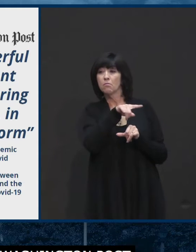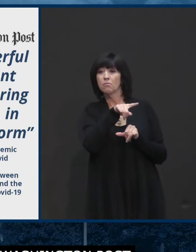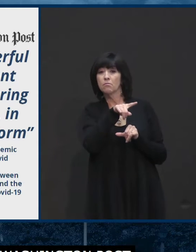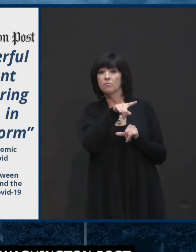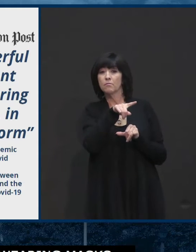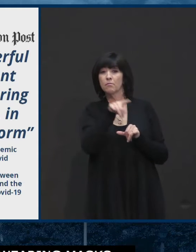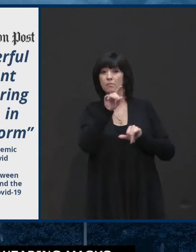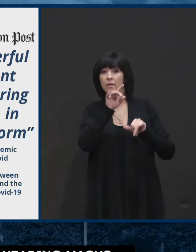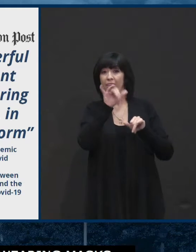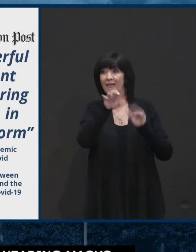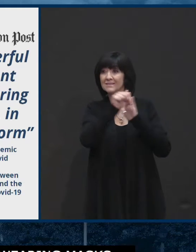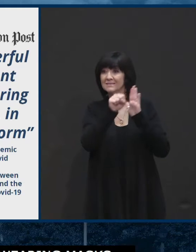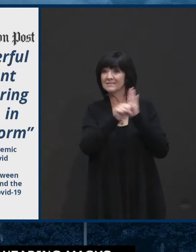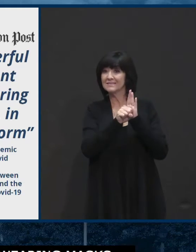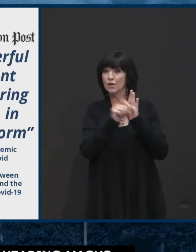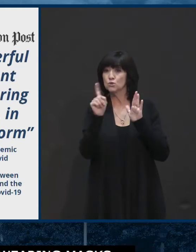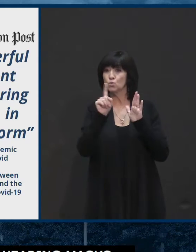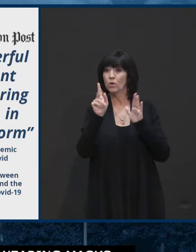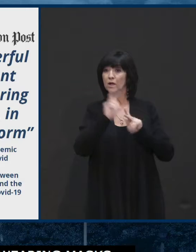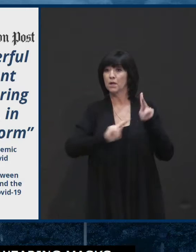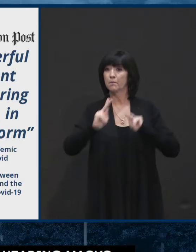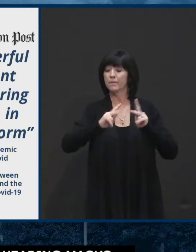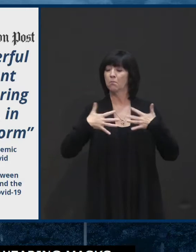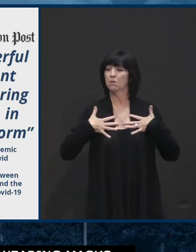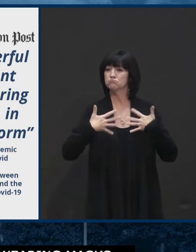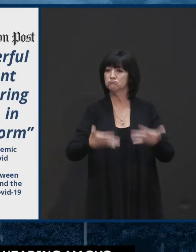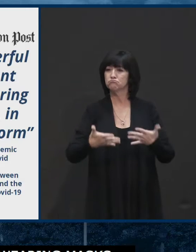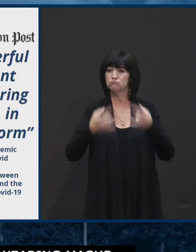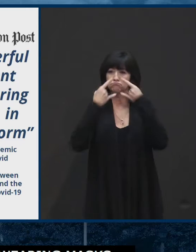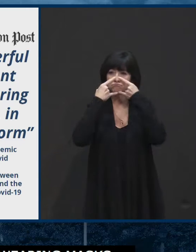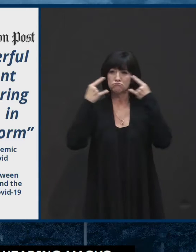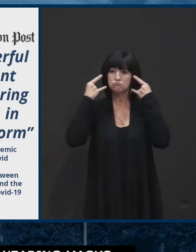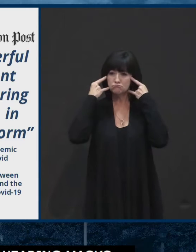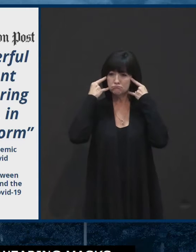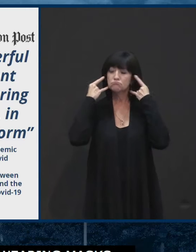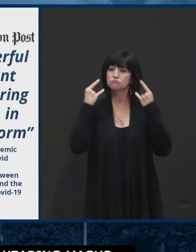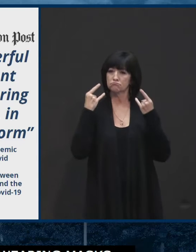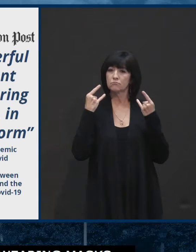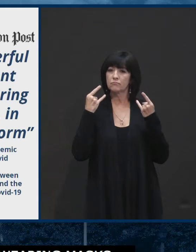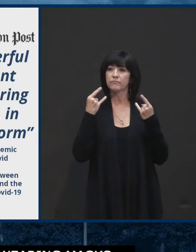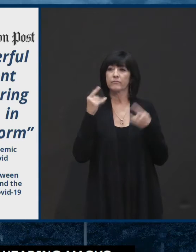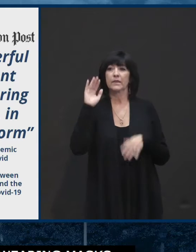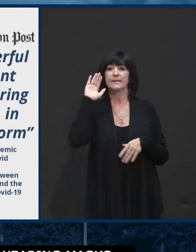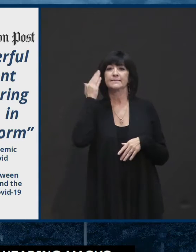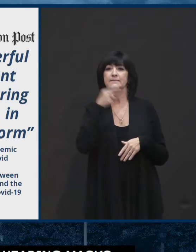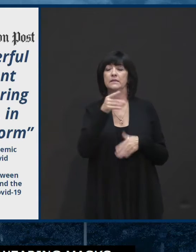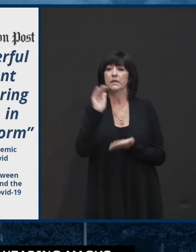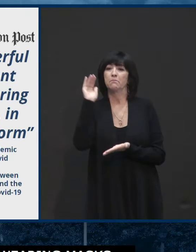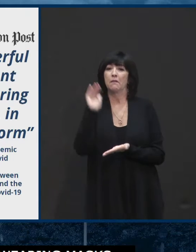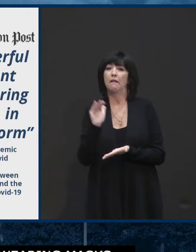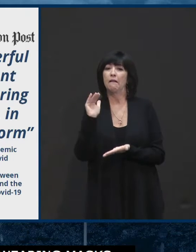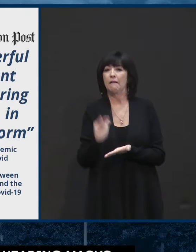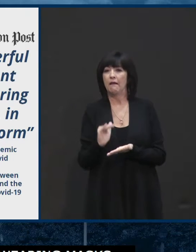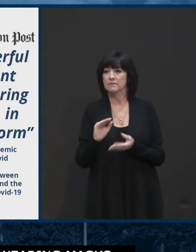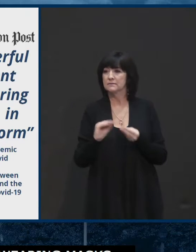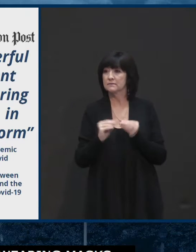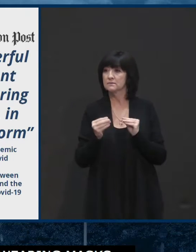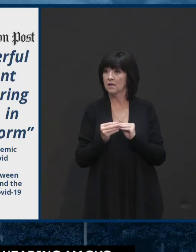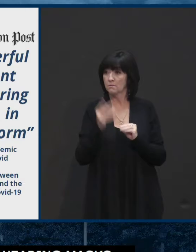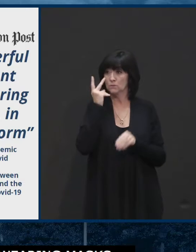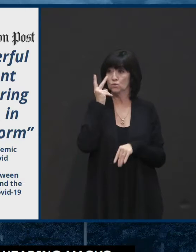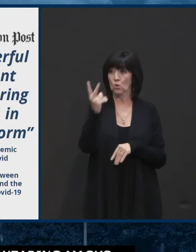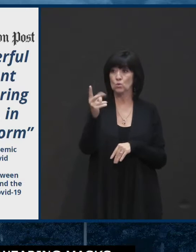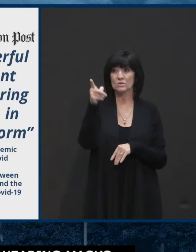people who know someone with COVID, a lower rate of knowledge of someone with a COVID-19 symptoms. And so you can see